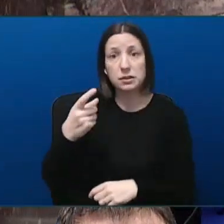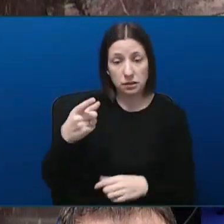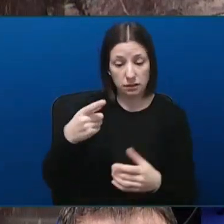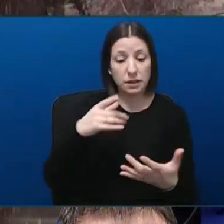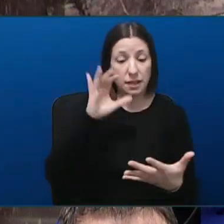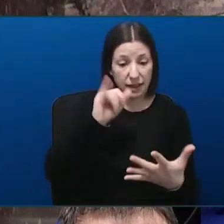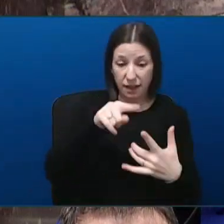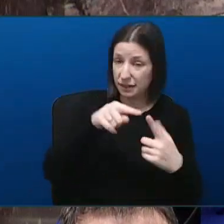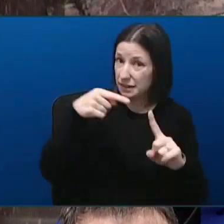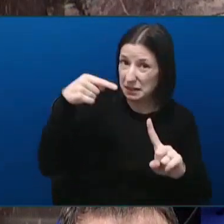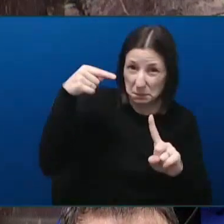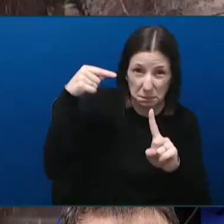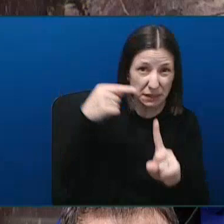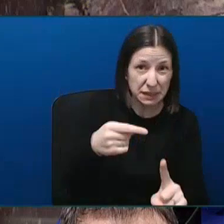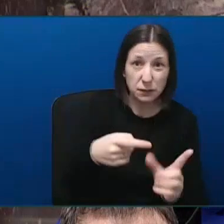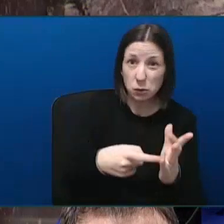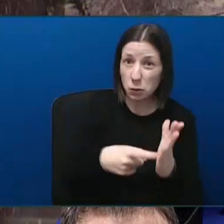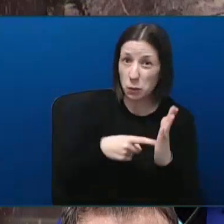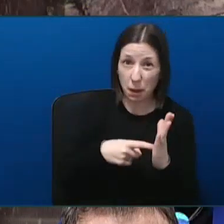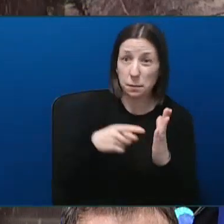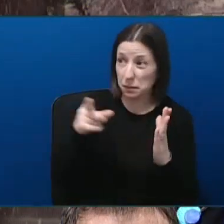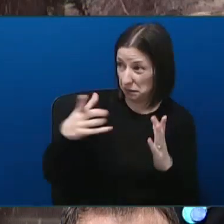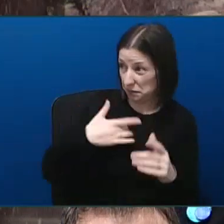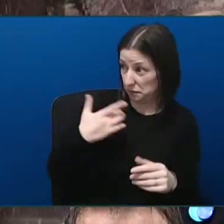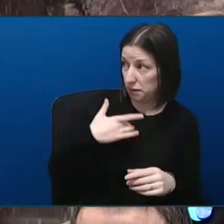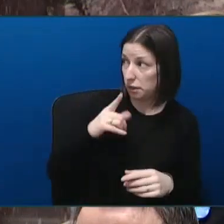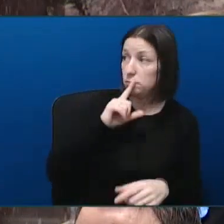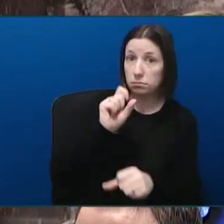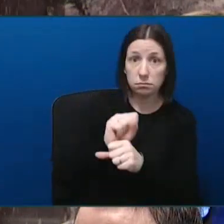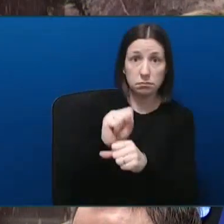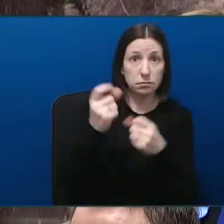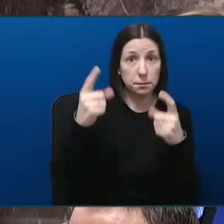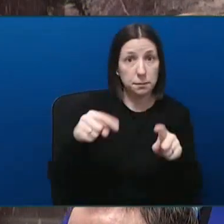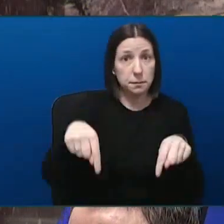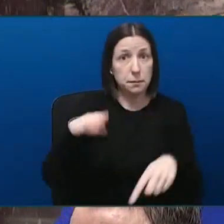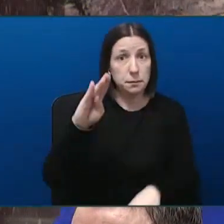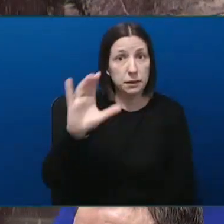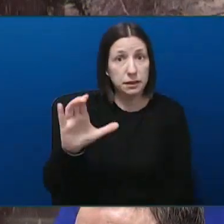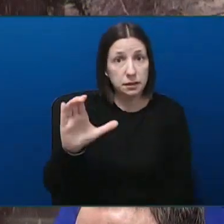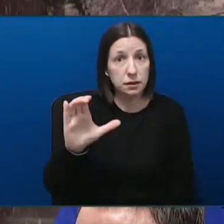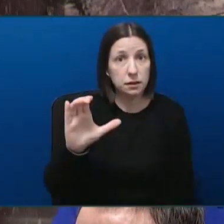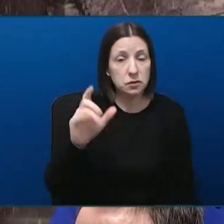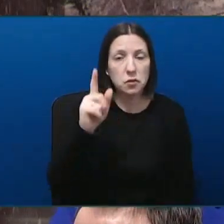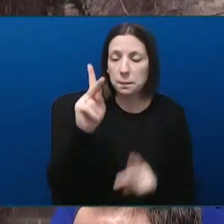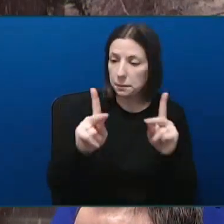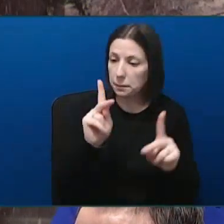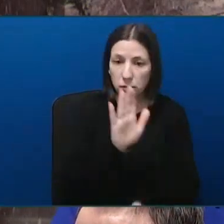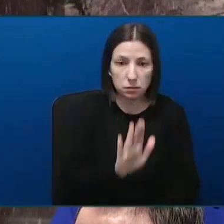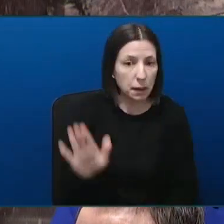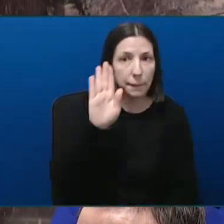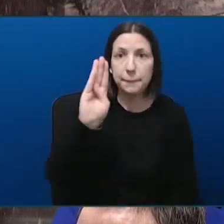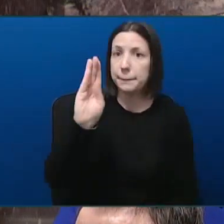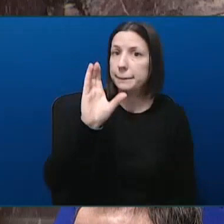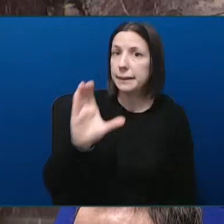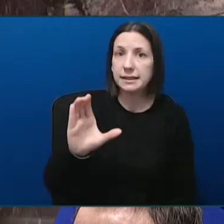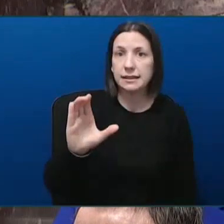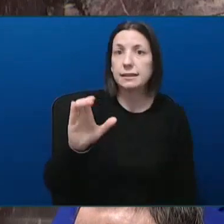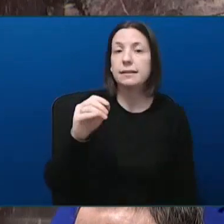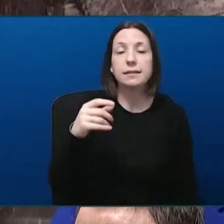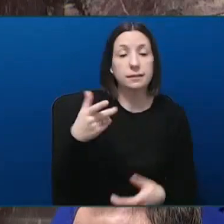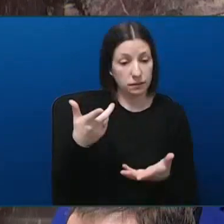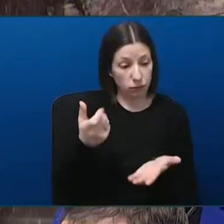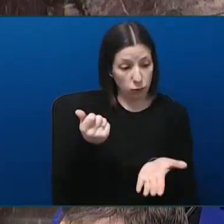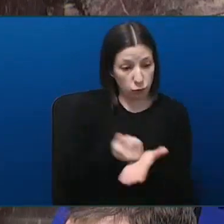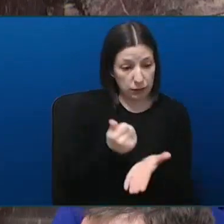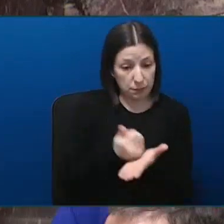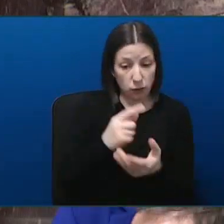specific requirement has been met and that people right across British Columbia can access treatment when they need